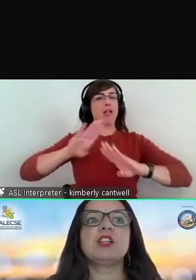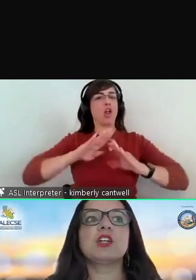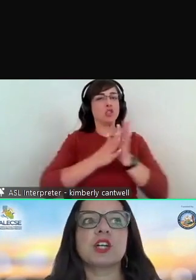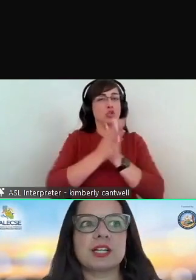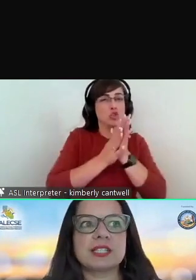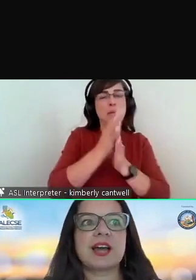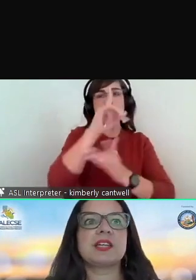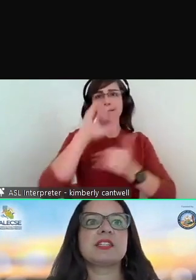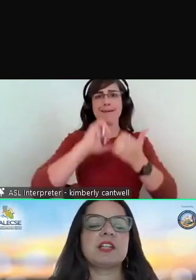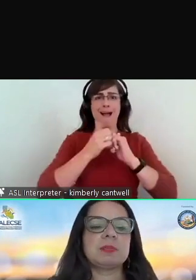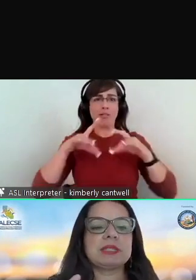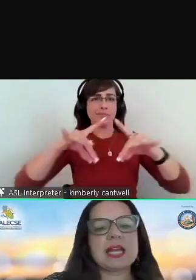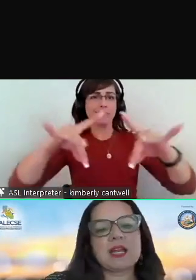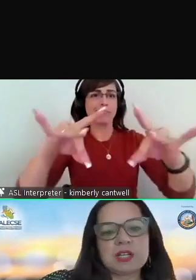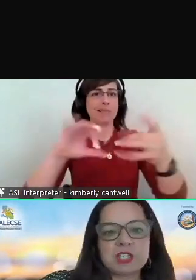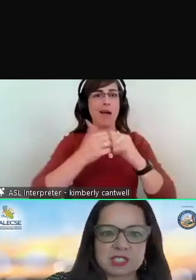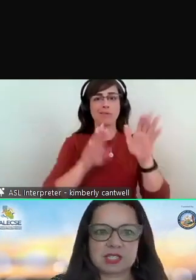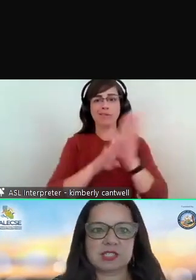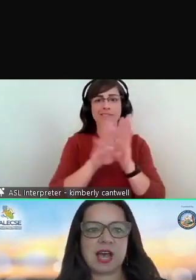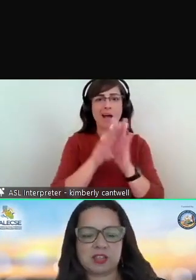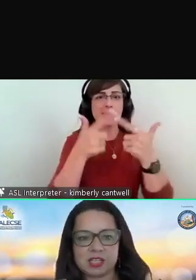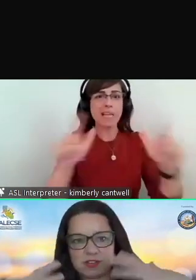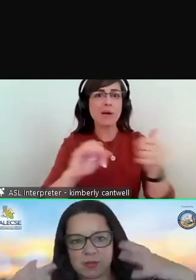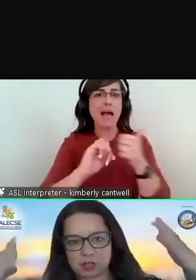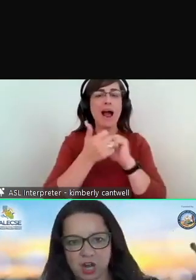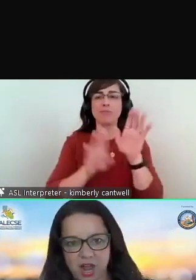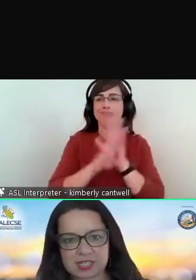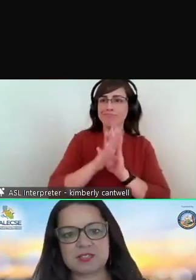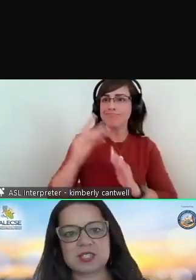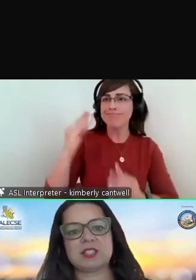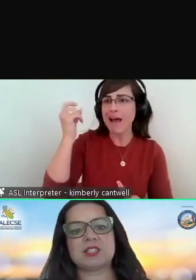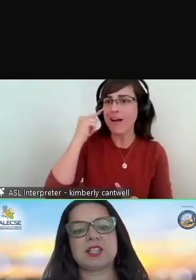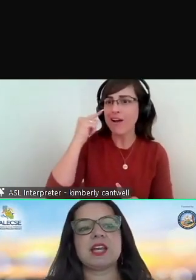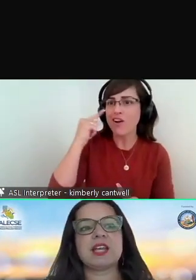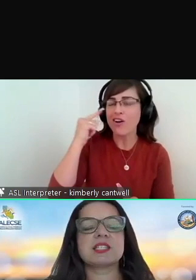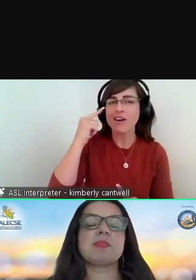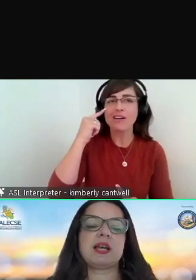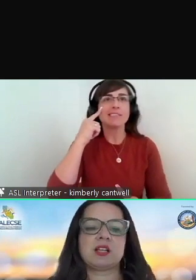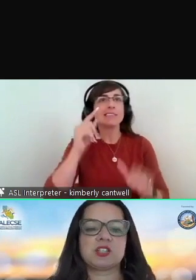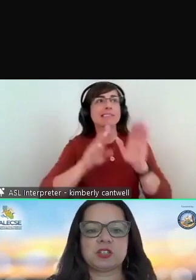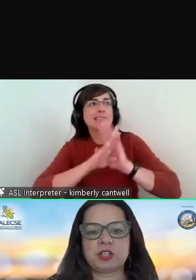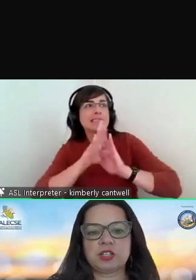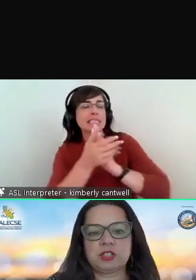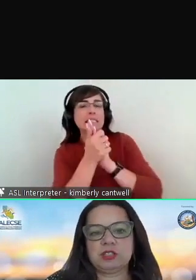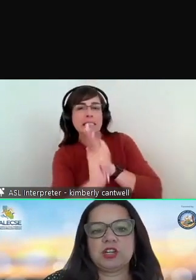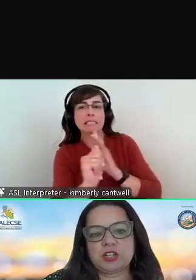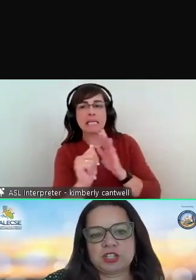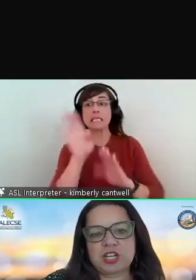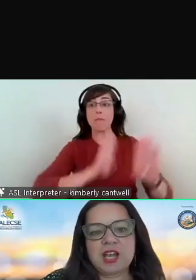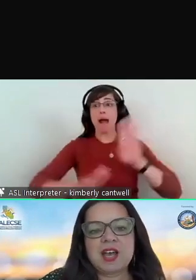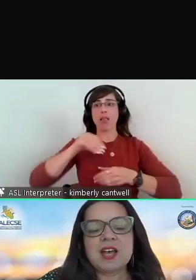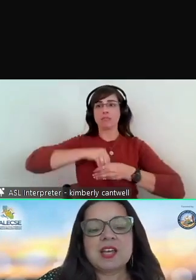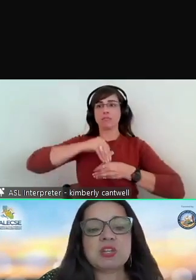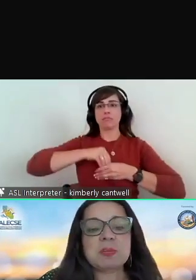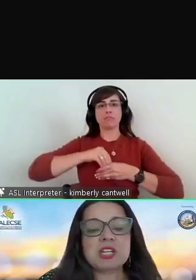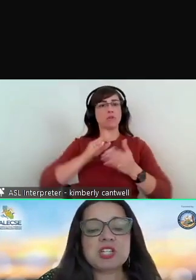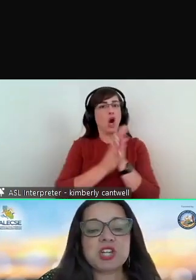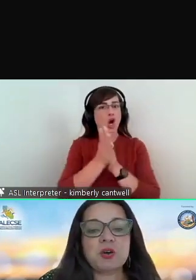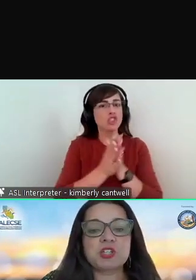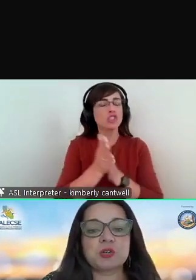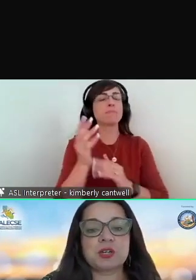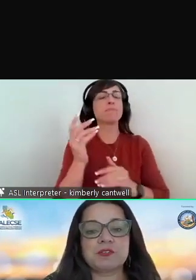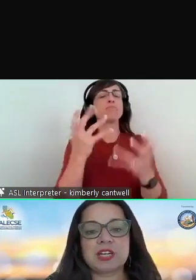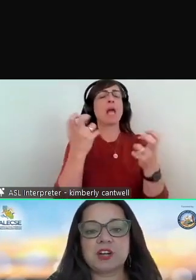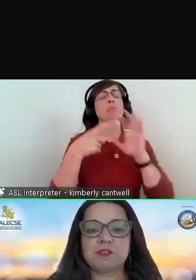they learn. It's how they develop language. It's how they develop their cognitive skills. It is a biological urge. So I'm going to